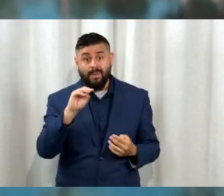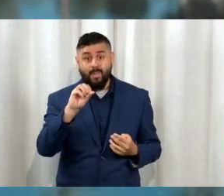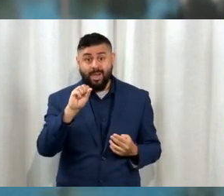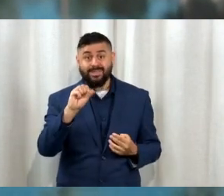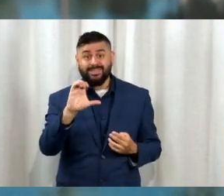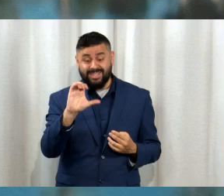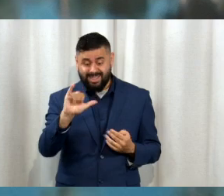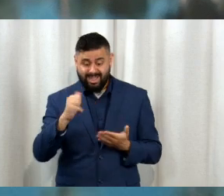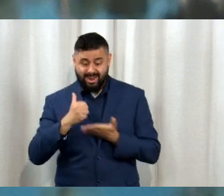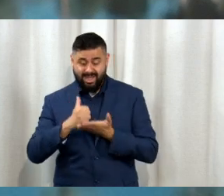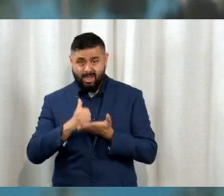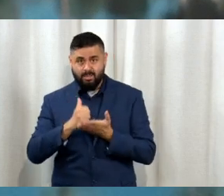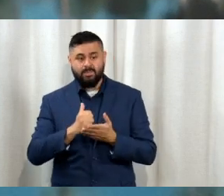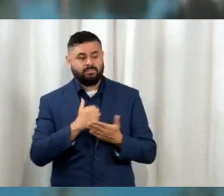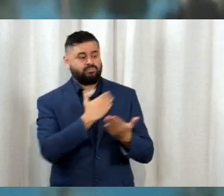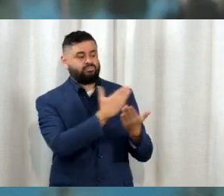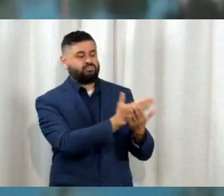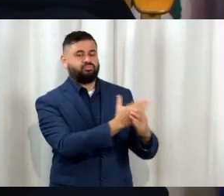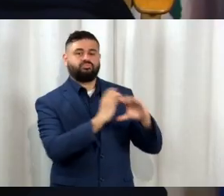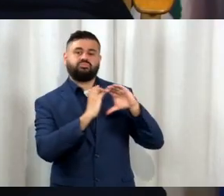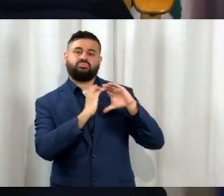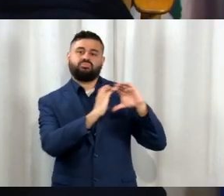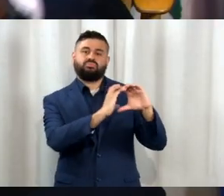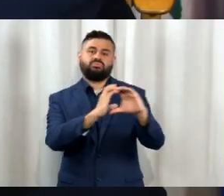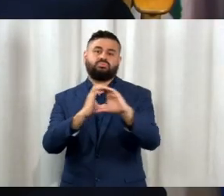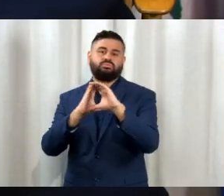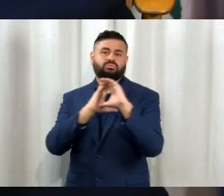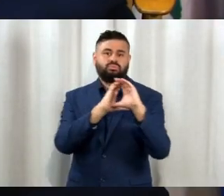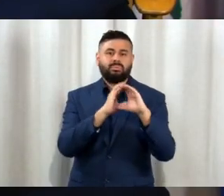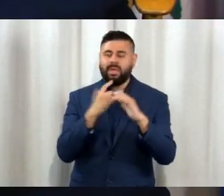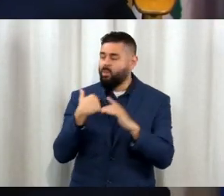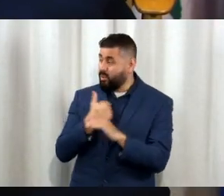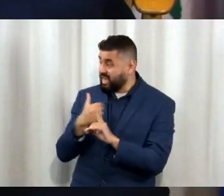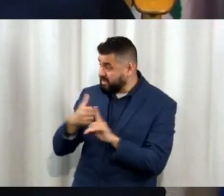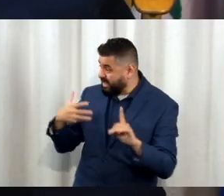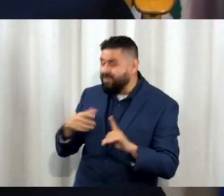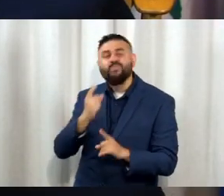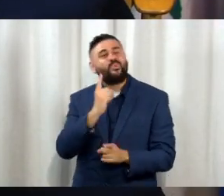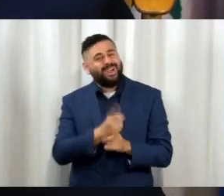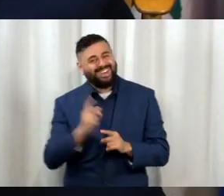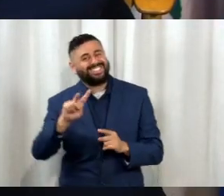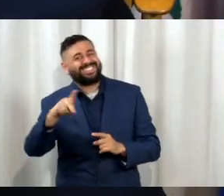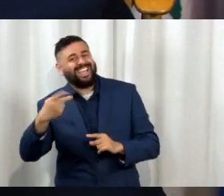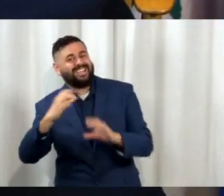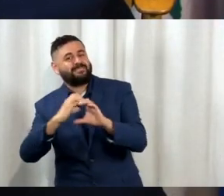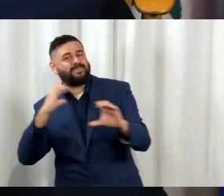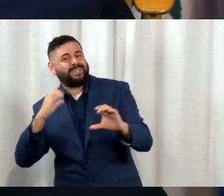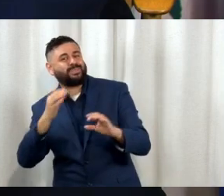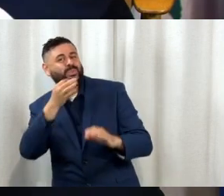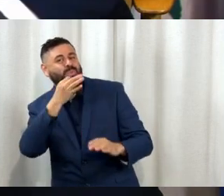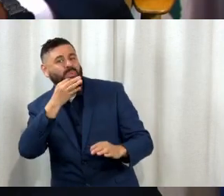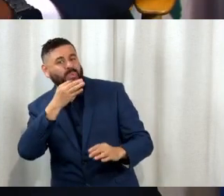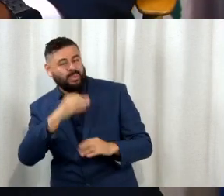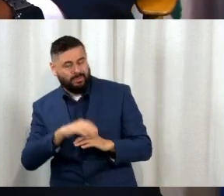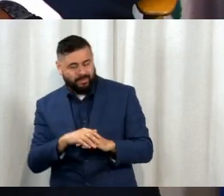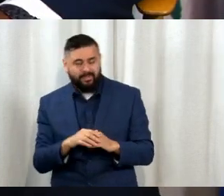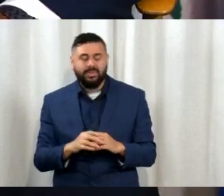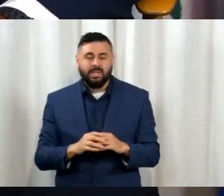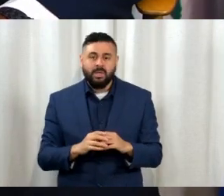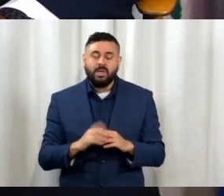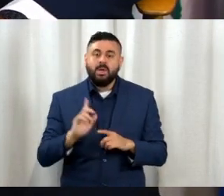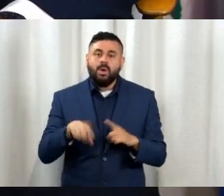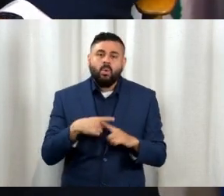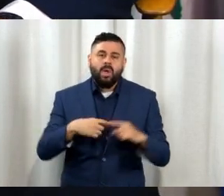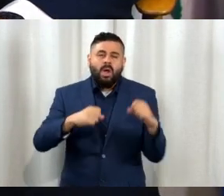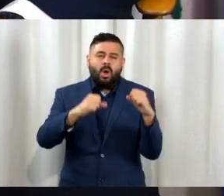to people who are in need. Right, and we're expanding that program. Yep, and a second one coming soon. When the whole cold and